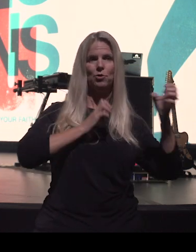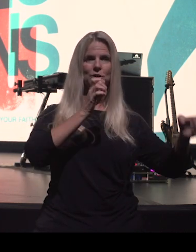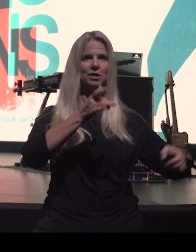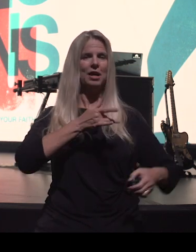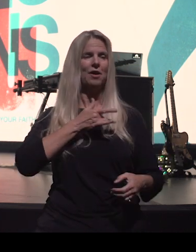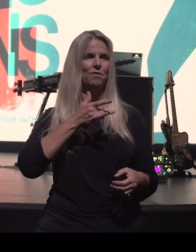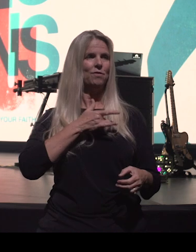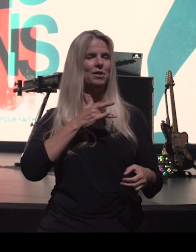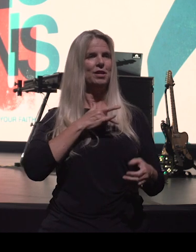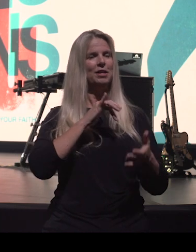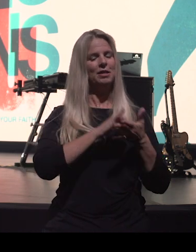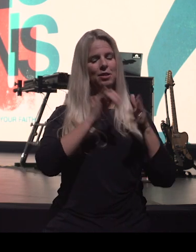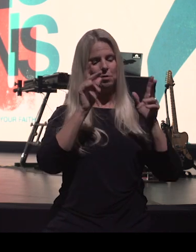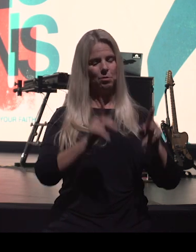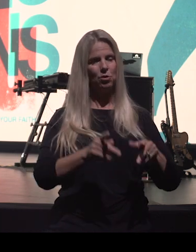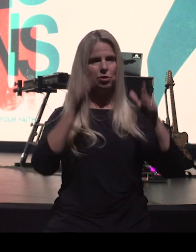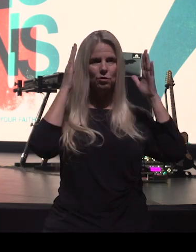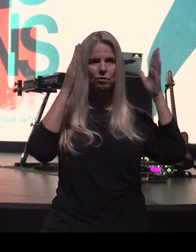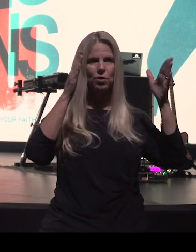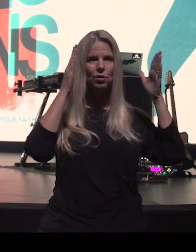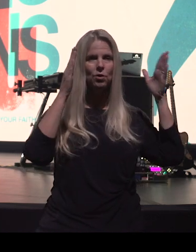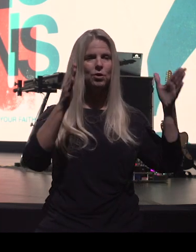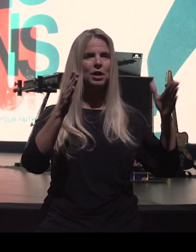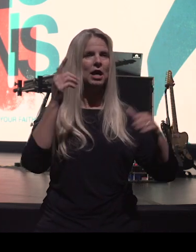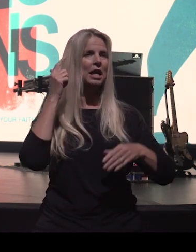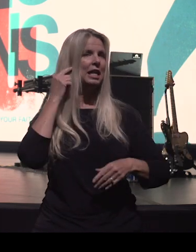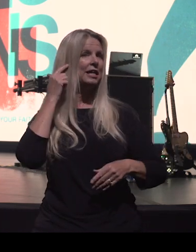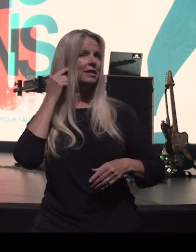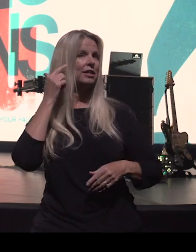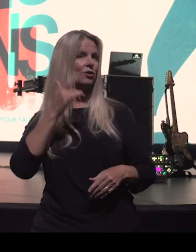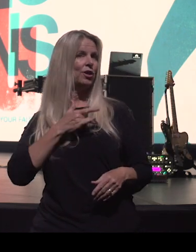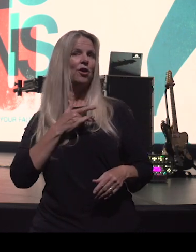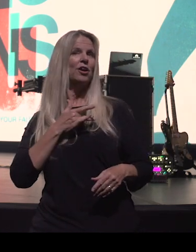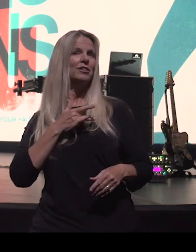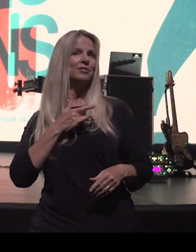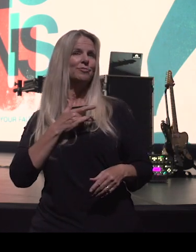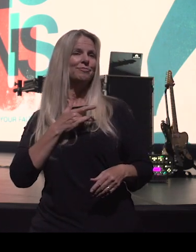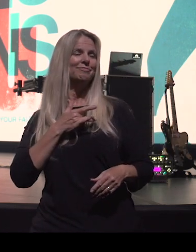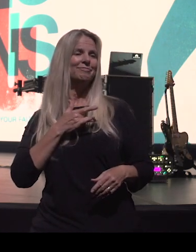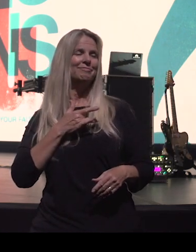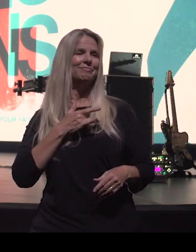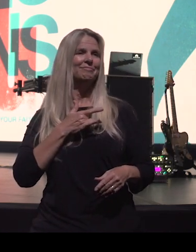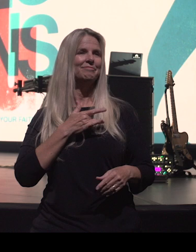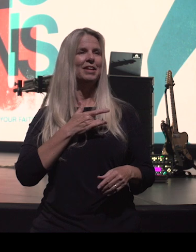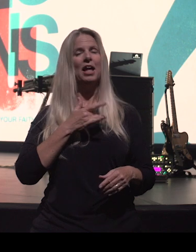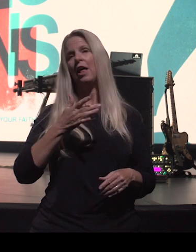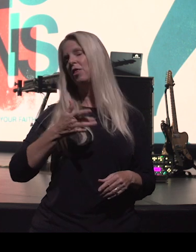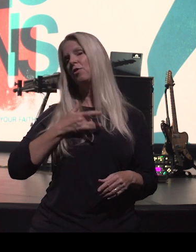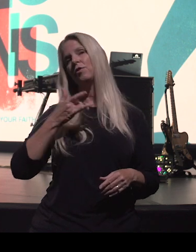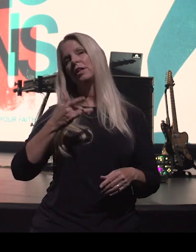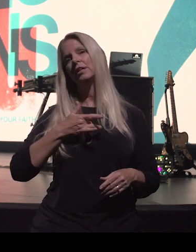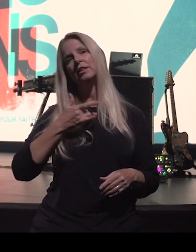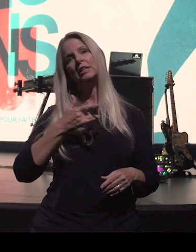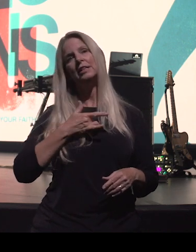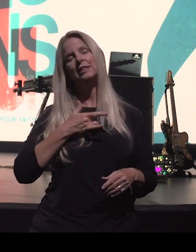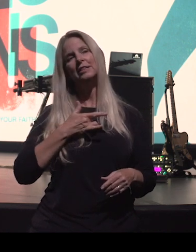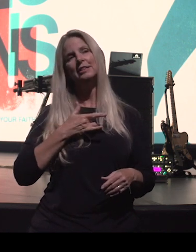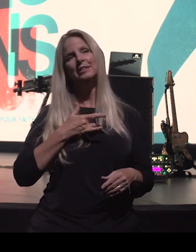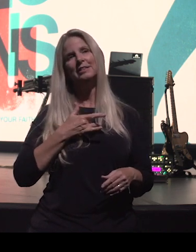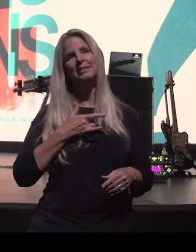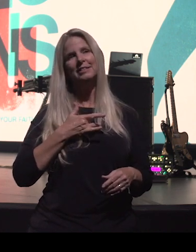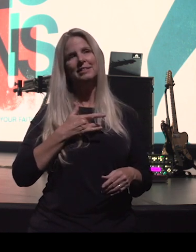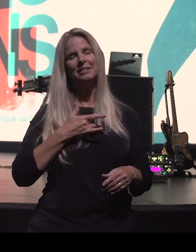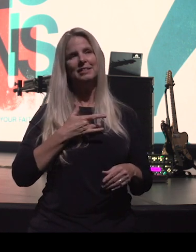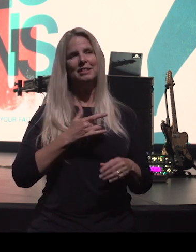someone focused on listening to their heart and their feelings versus the